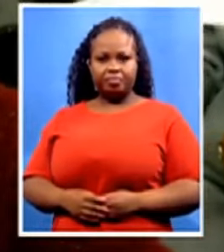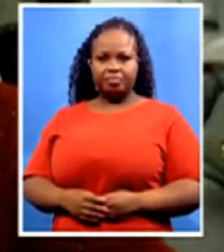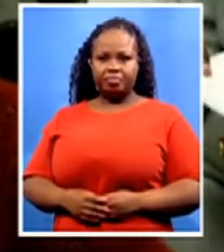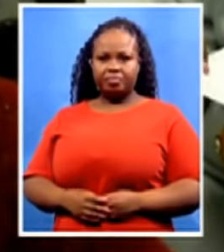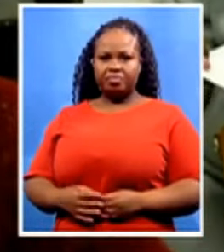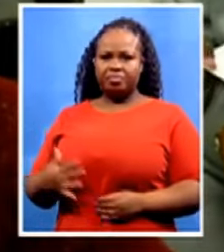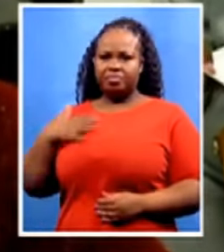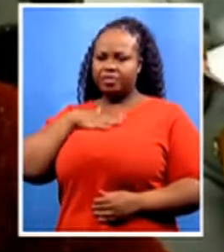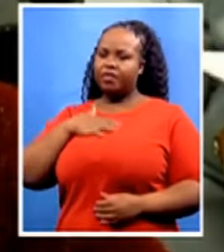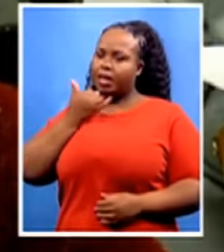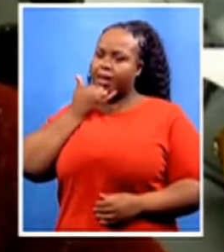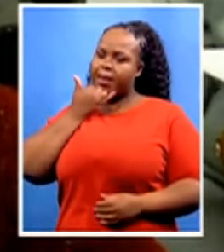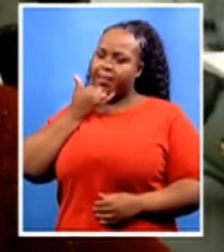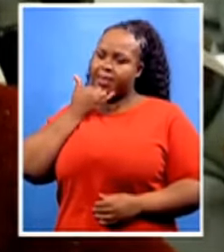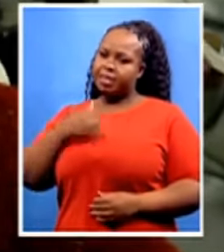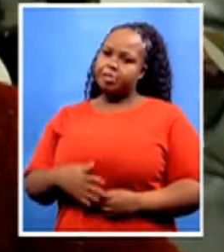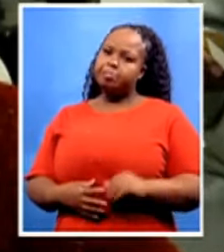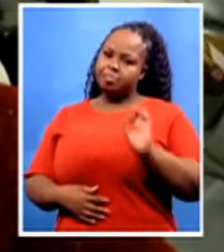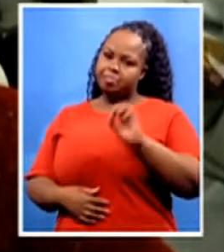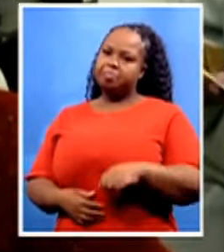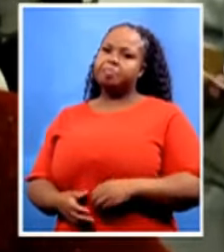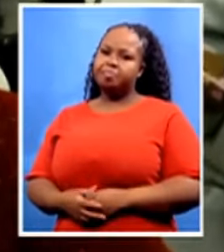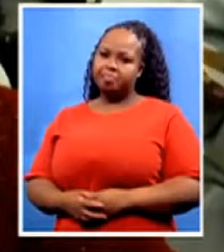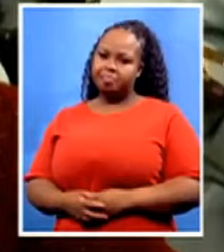Yes. I feel so happy.